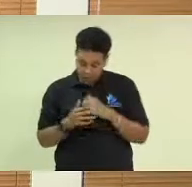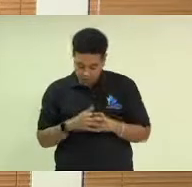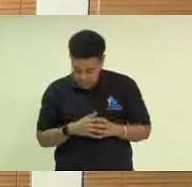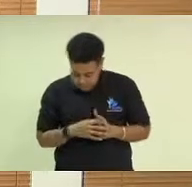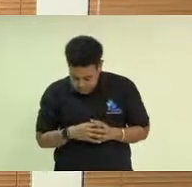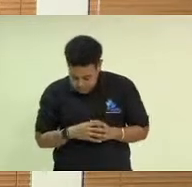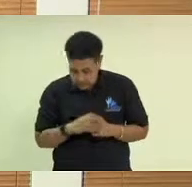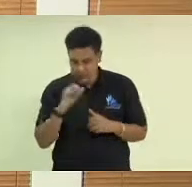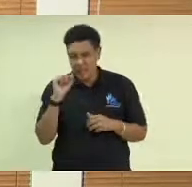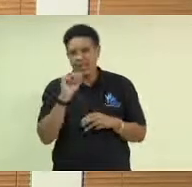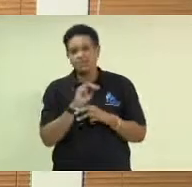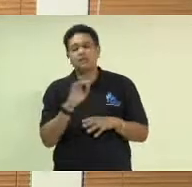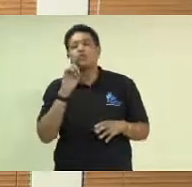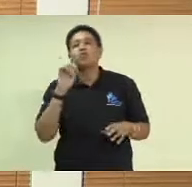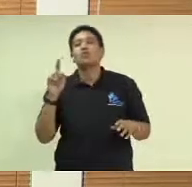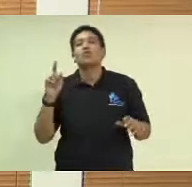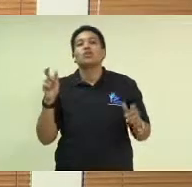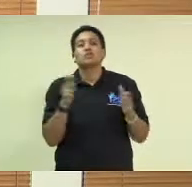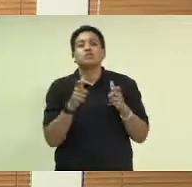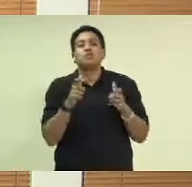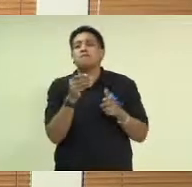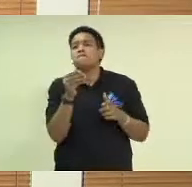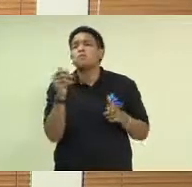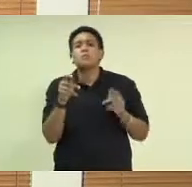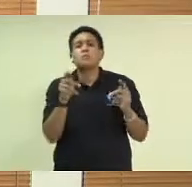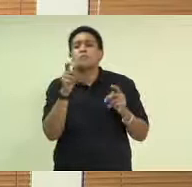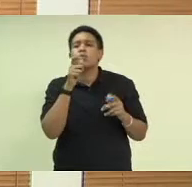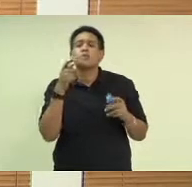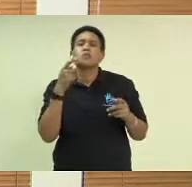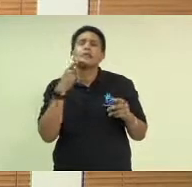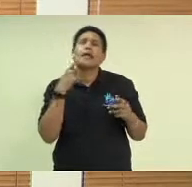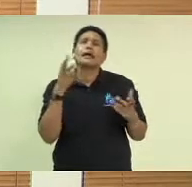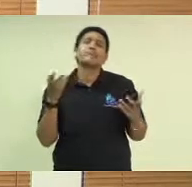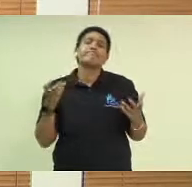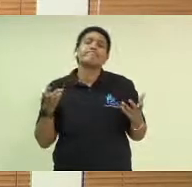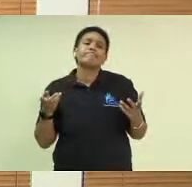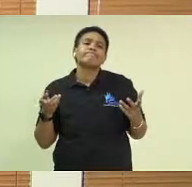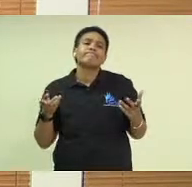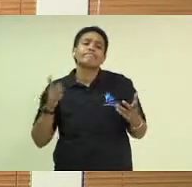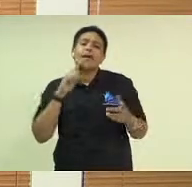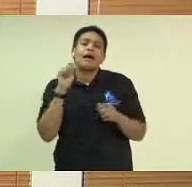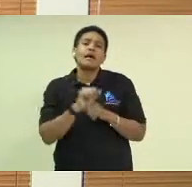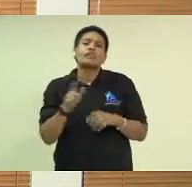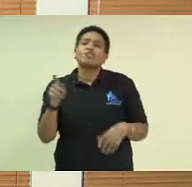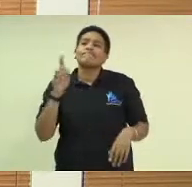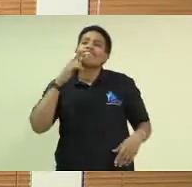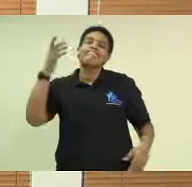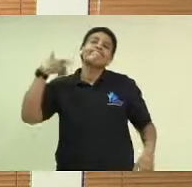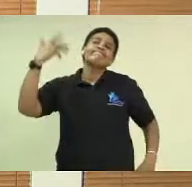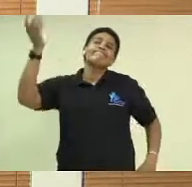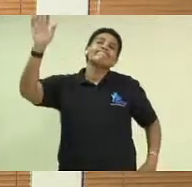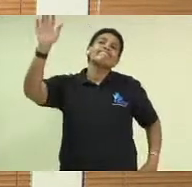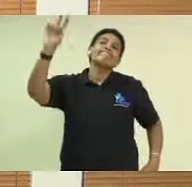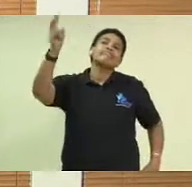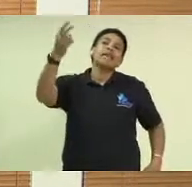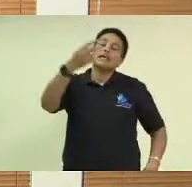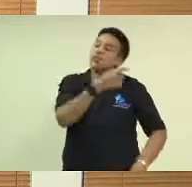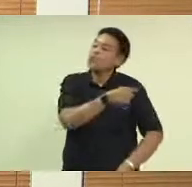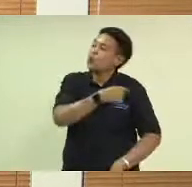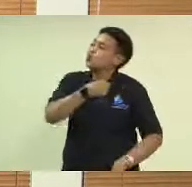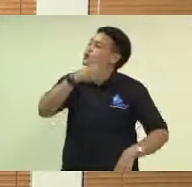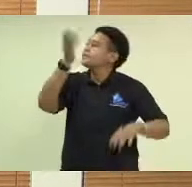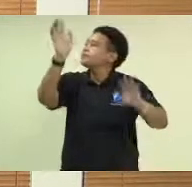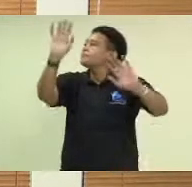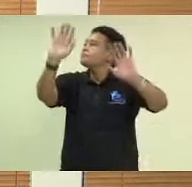Yes, Minister. So it's a very small percentage of persons that have actually indicated that they are,